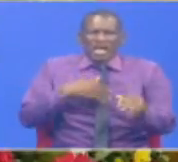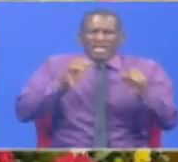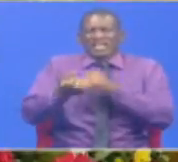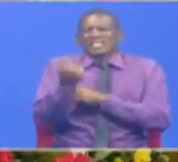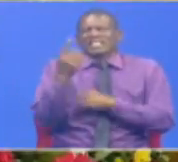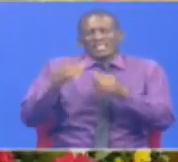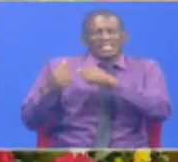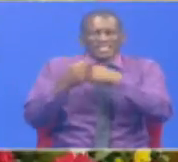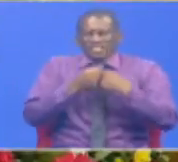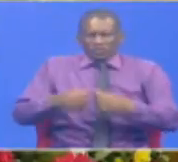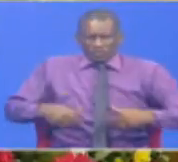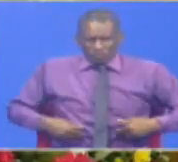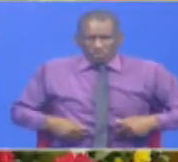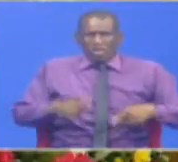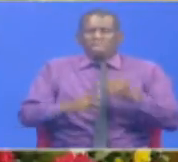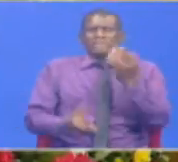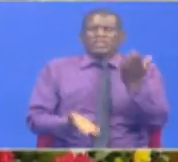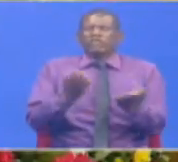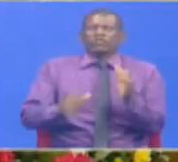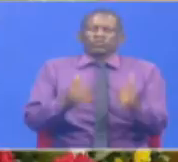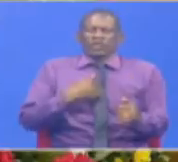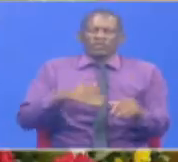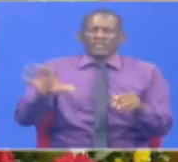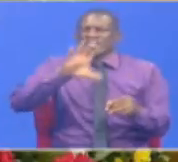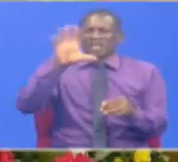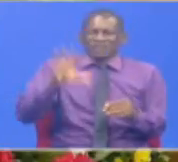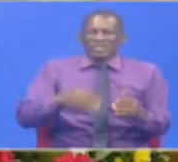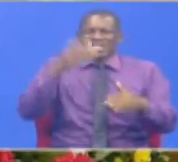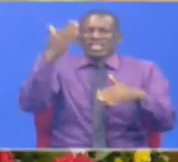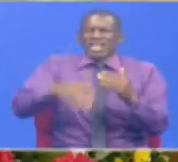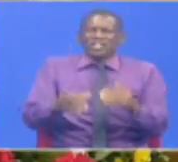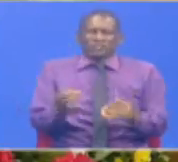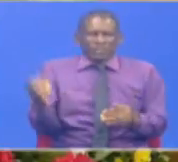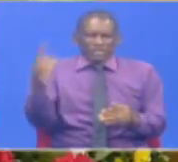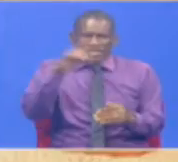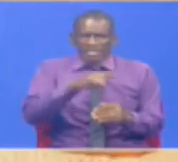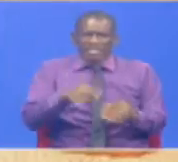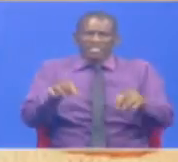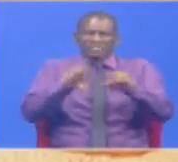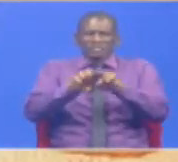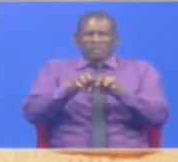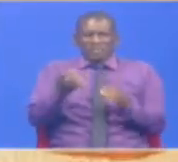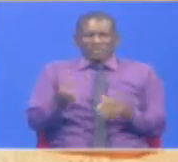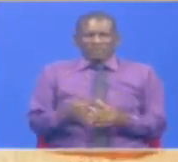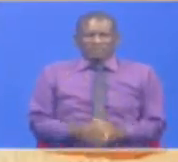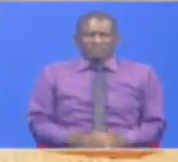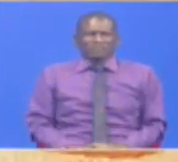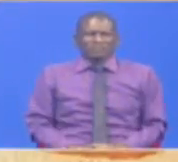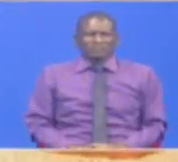facing, but the values that we have as Africans, I think at the end of the day, are still there.